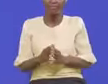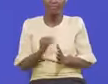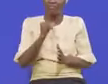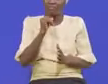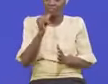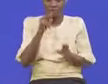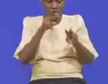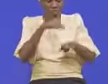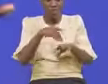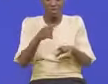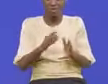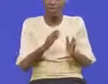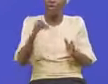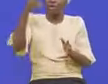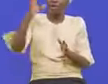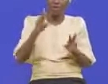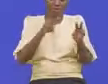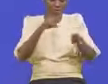Ma upo dodo a.